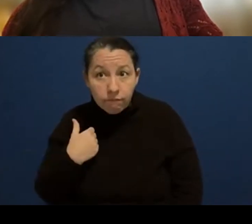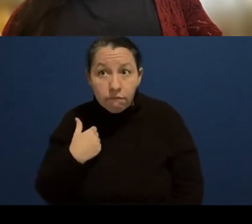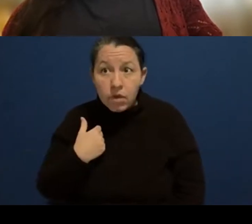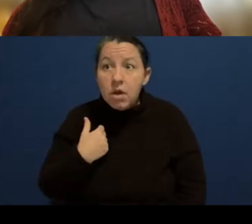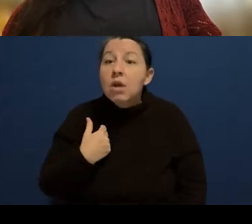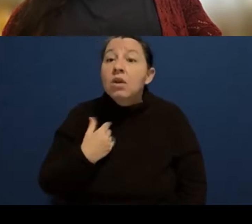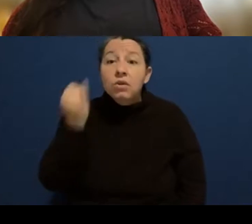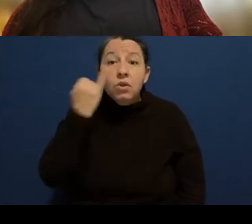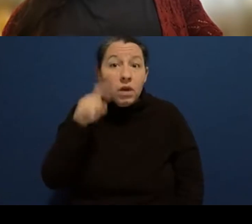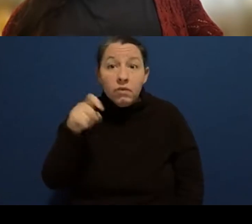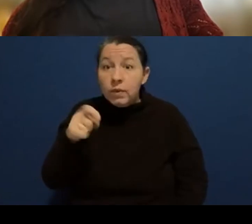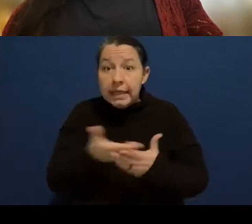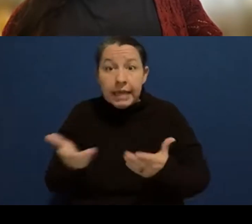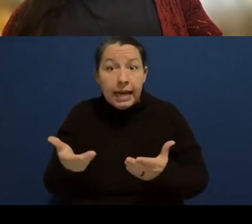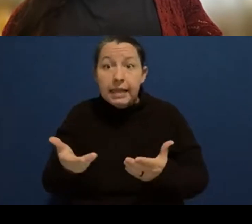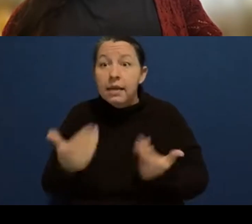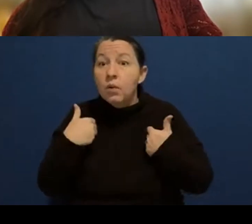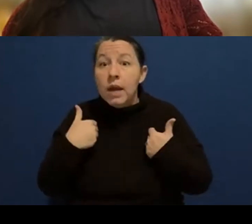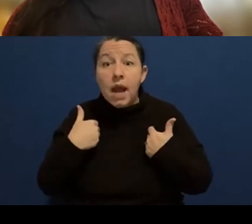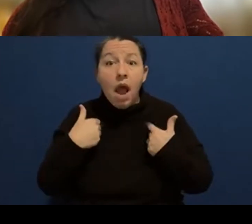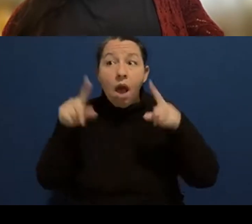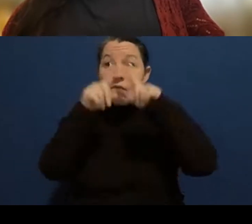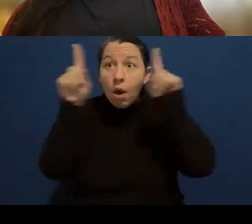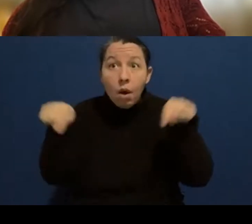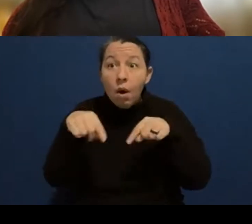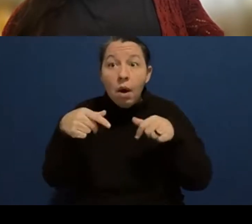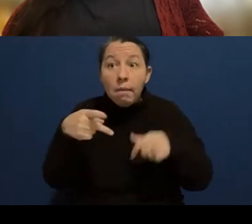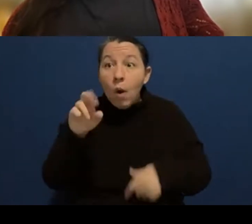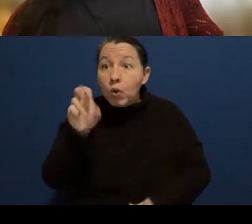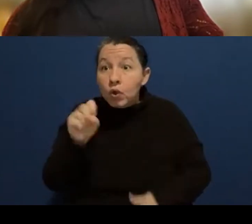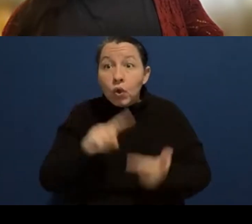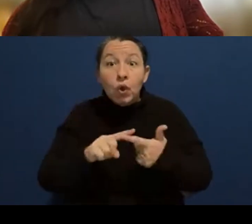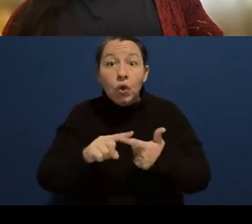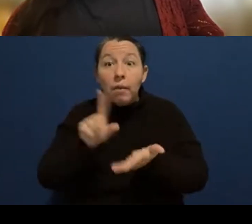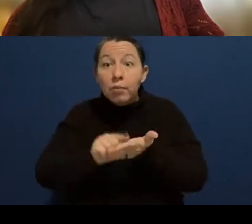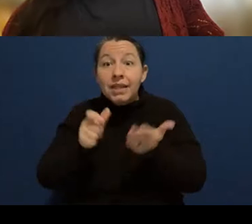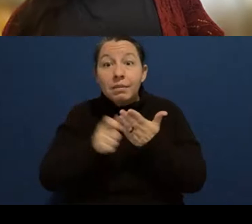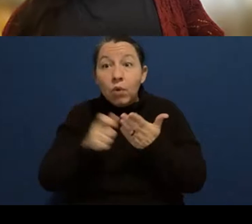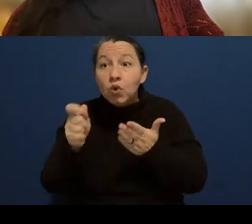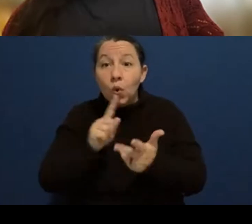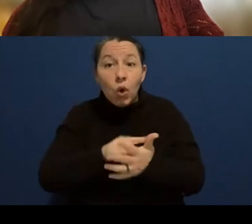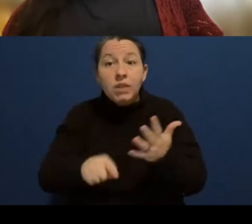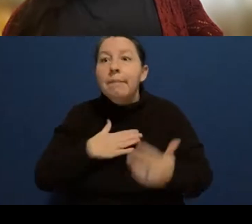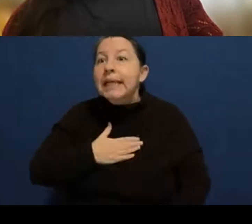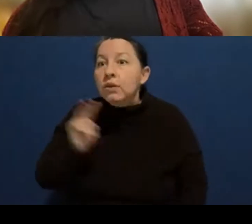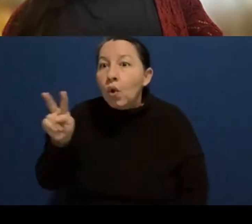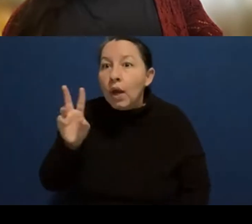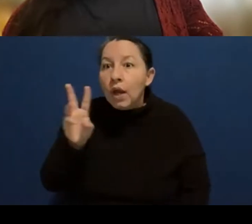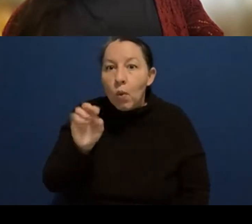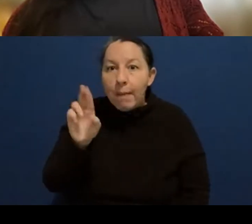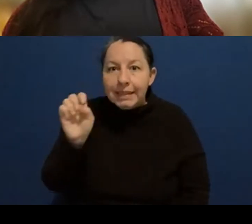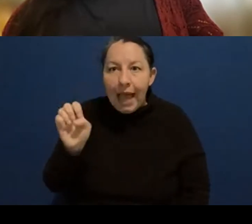if you need anything, we have posters and printed materials. Please look at our website,